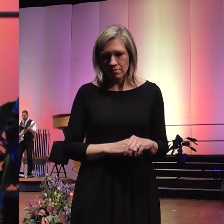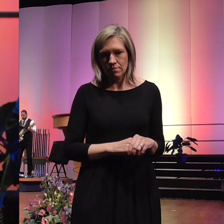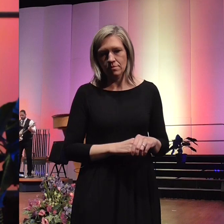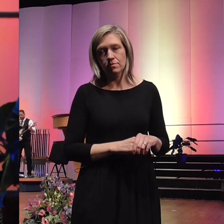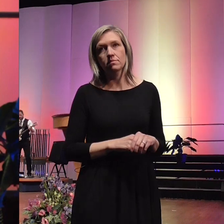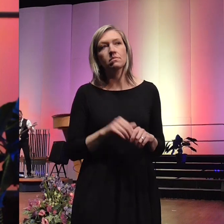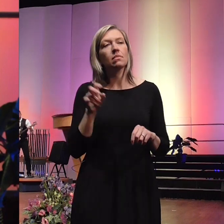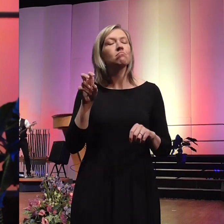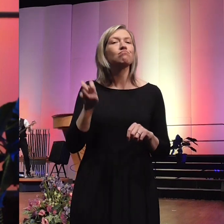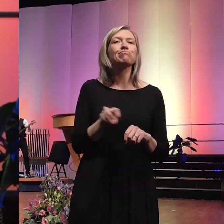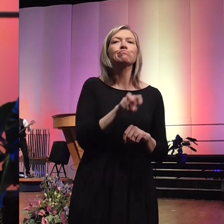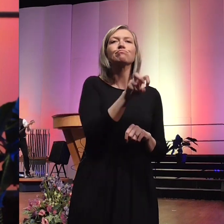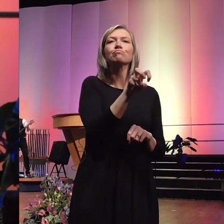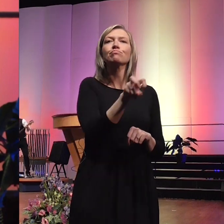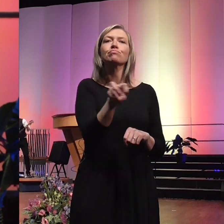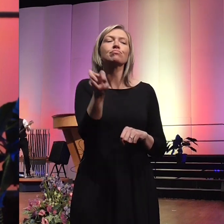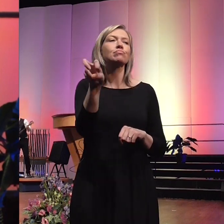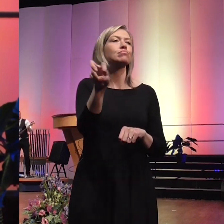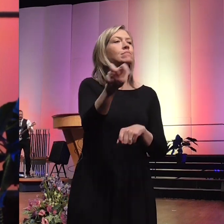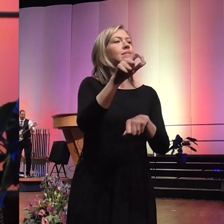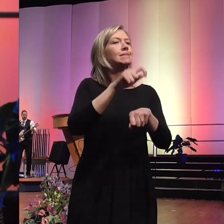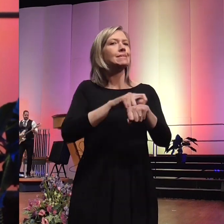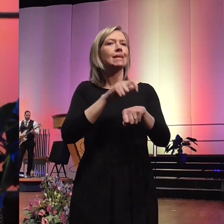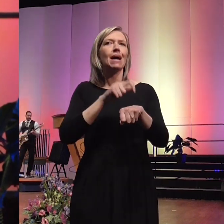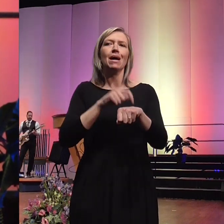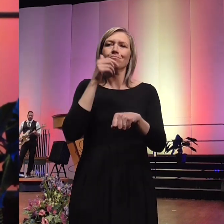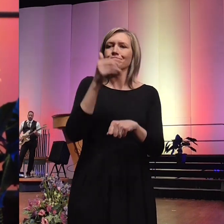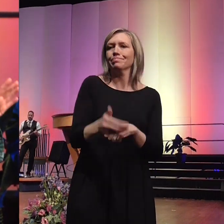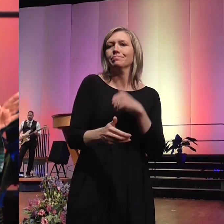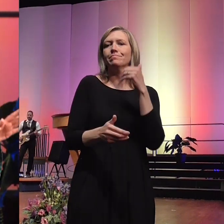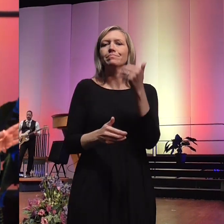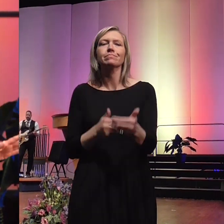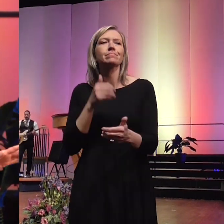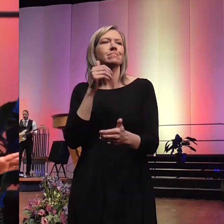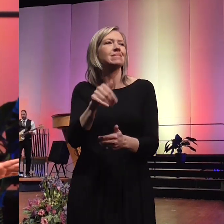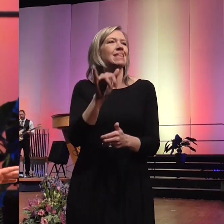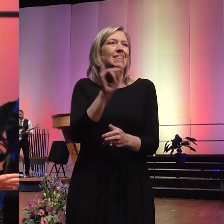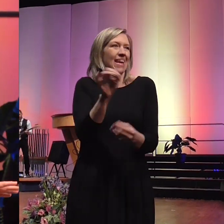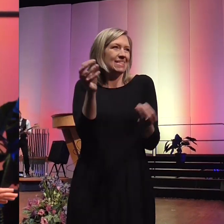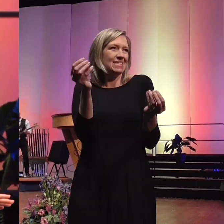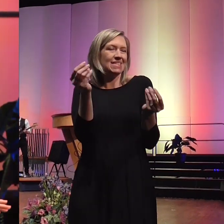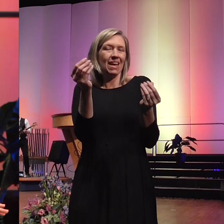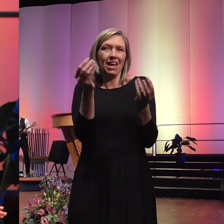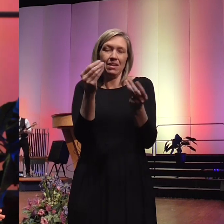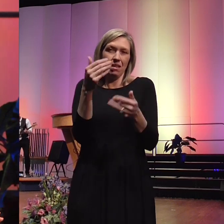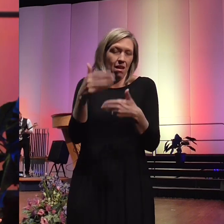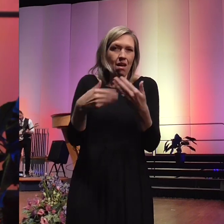The path of time moves like shifting sand,